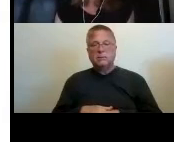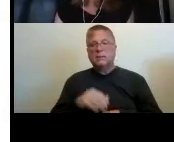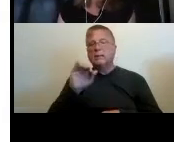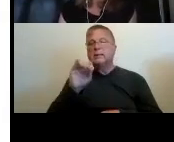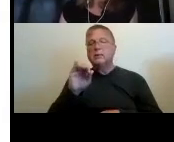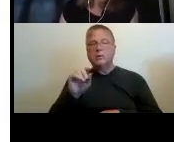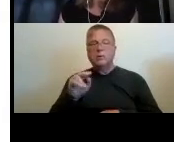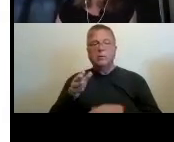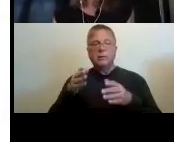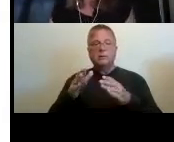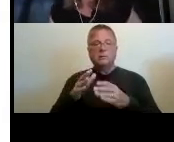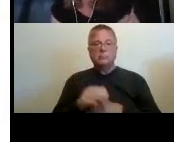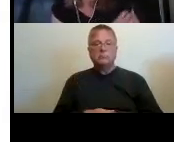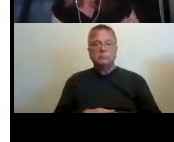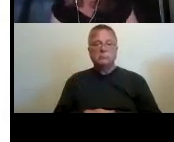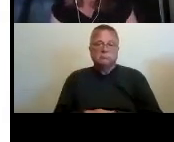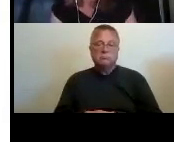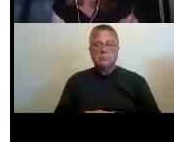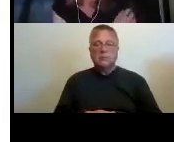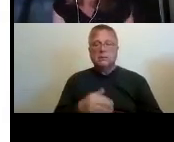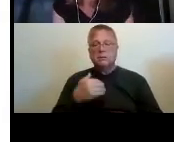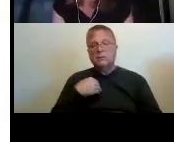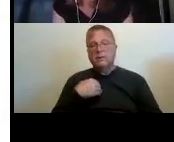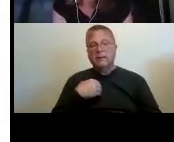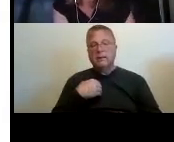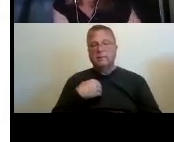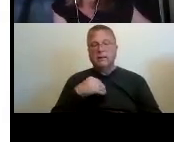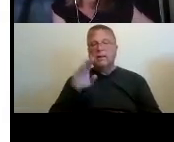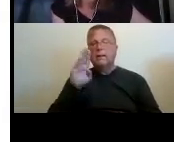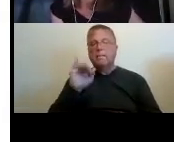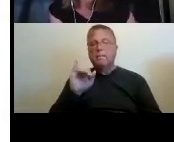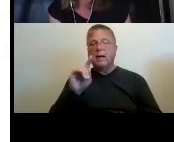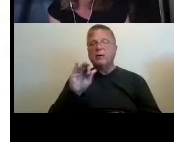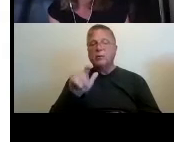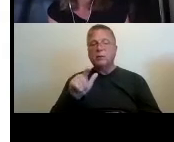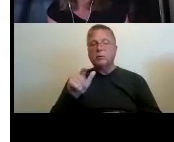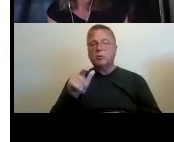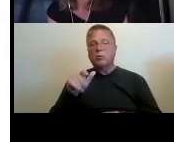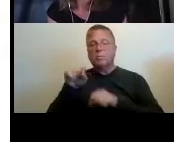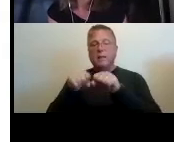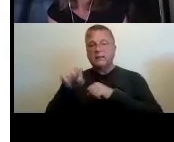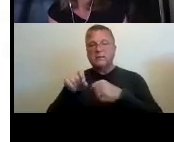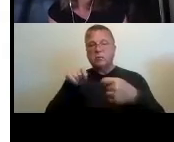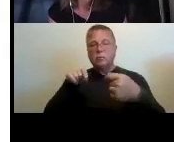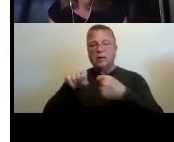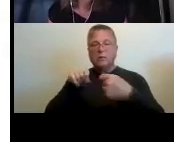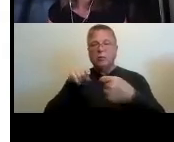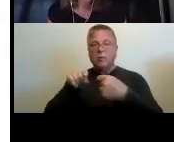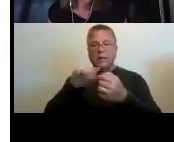route. And so that puts bidirectional bicycle travel in the middle. That's then